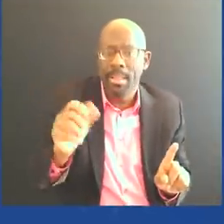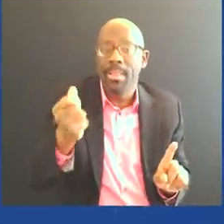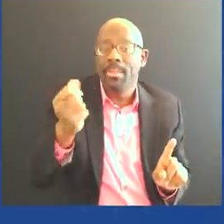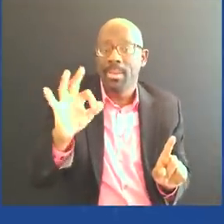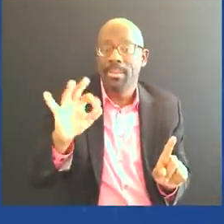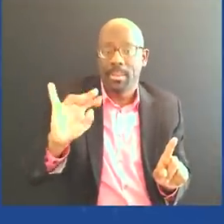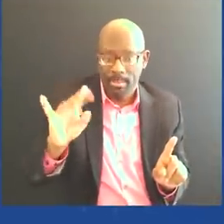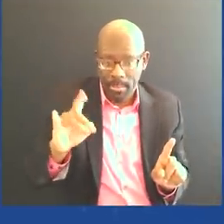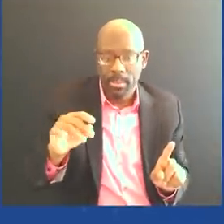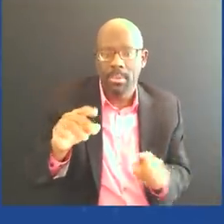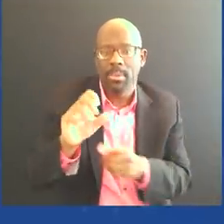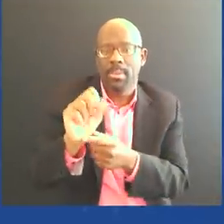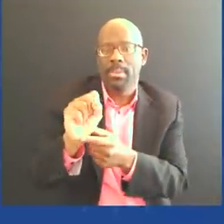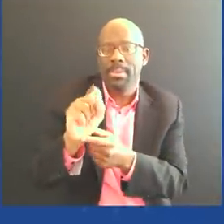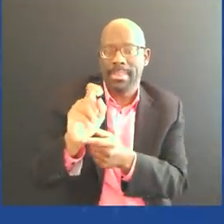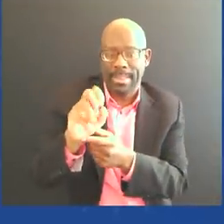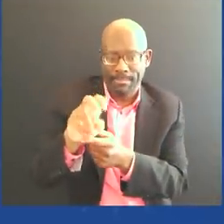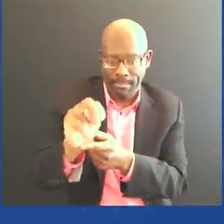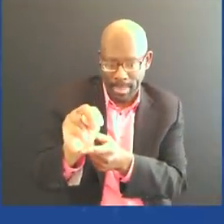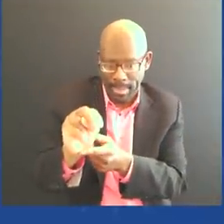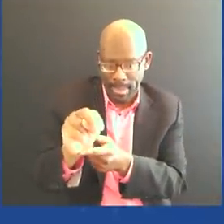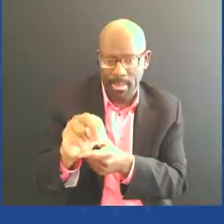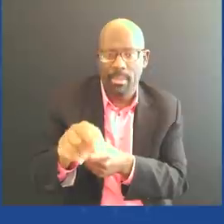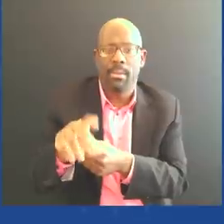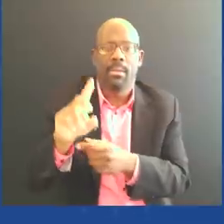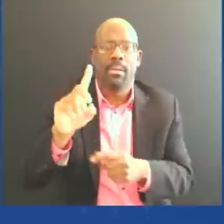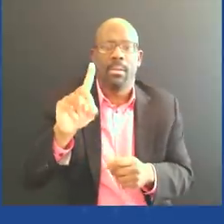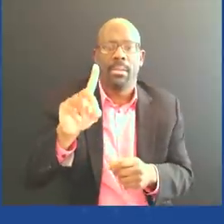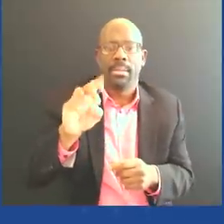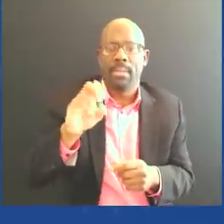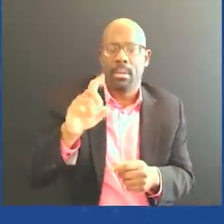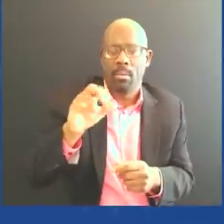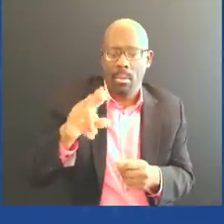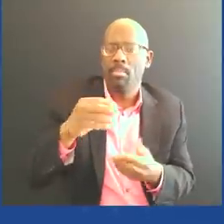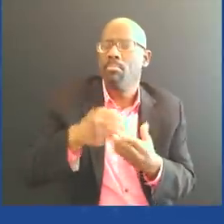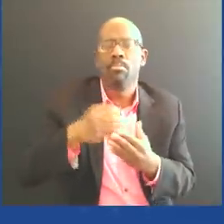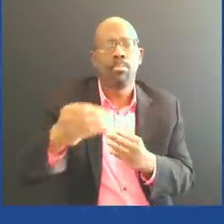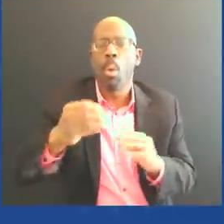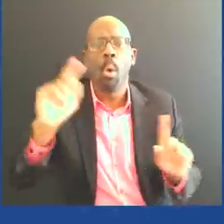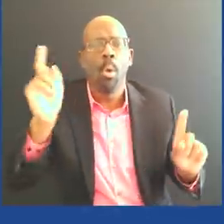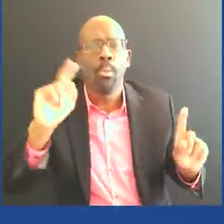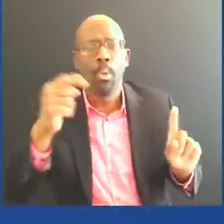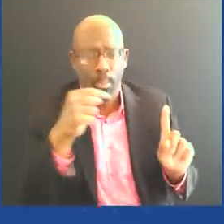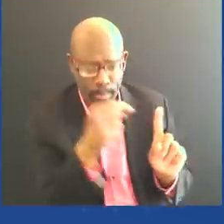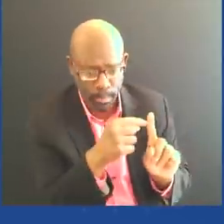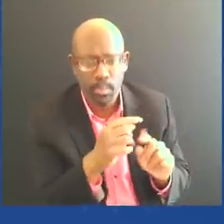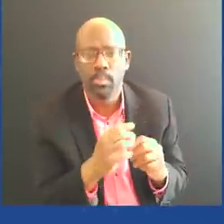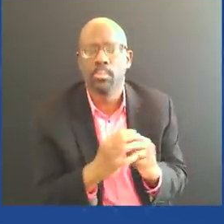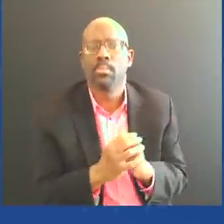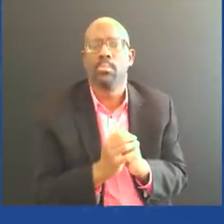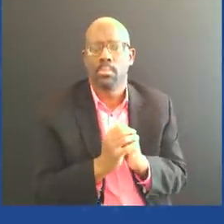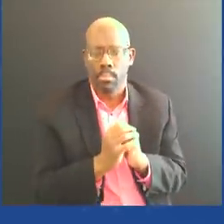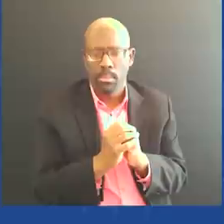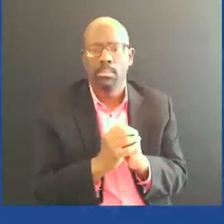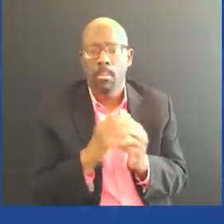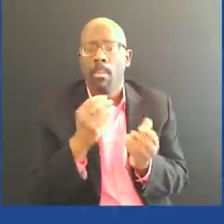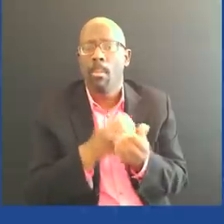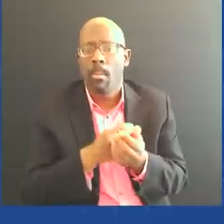merchant shipping from privateers. She guarded convoys during their approach to Philadelphia and New York, patrolled the West Indies, and escorted convoys into